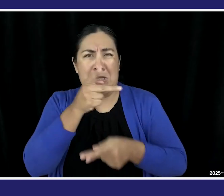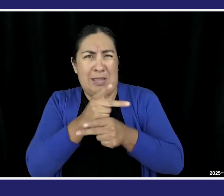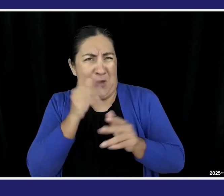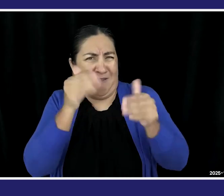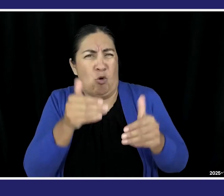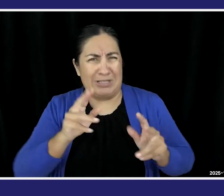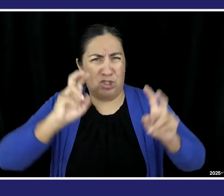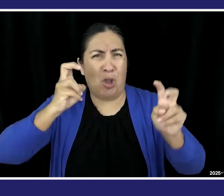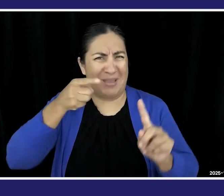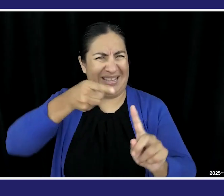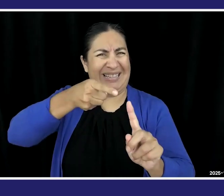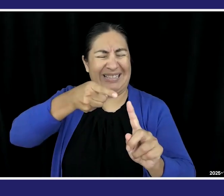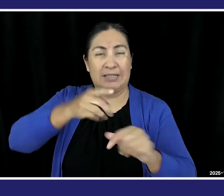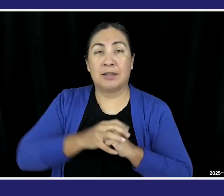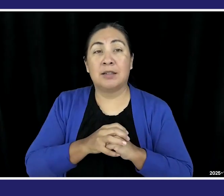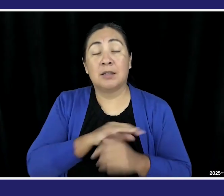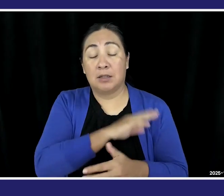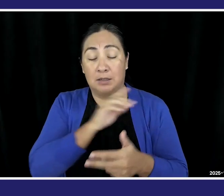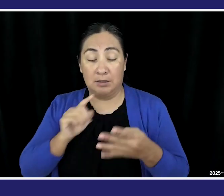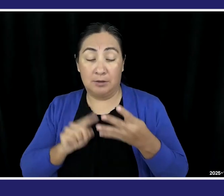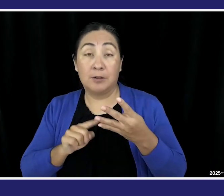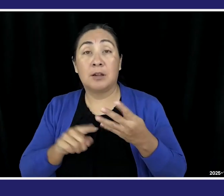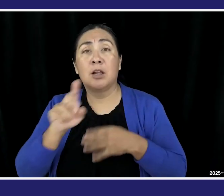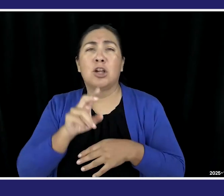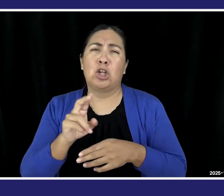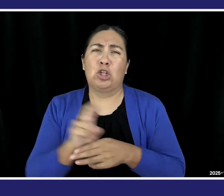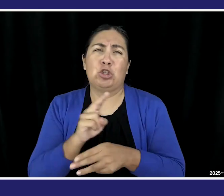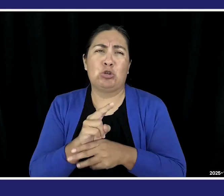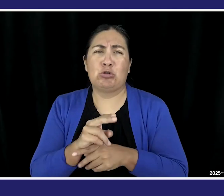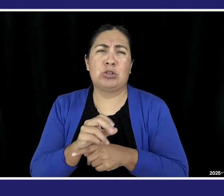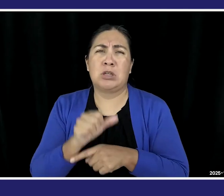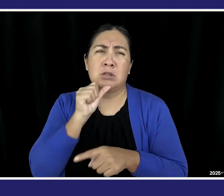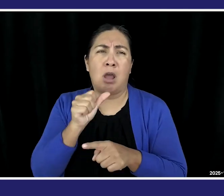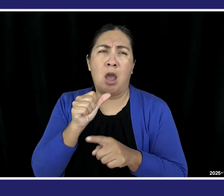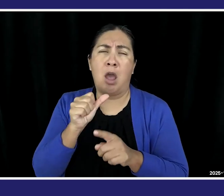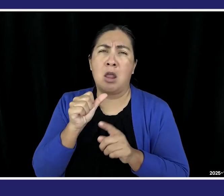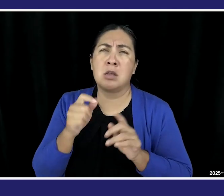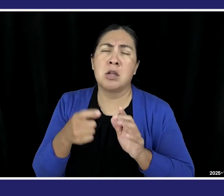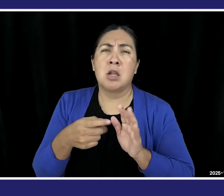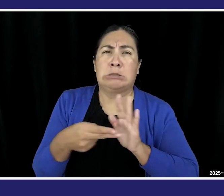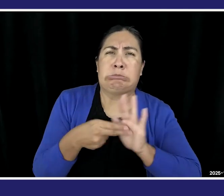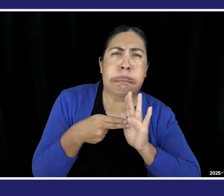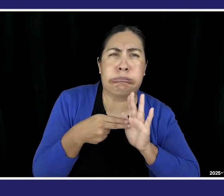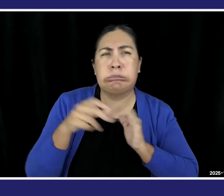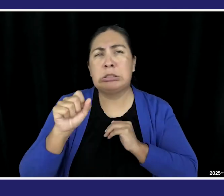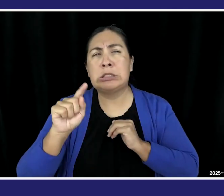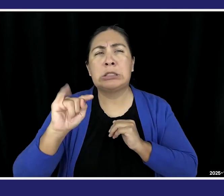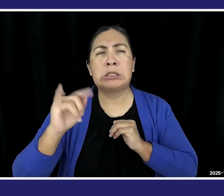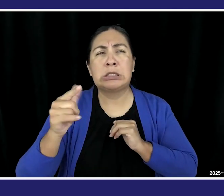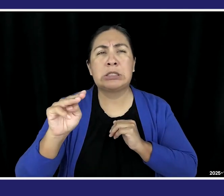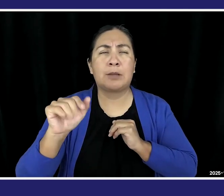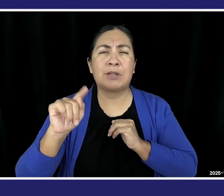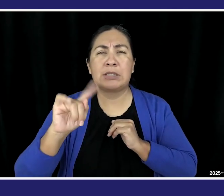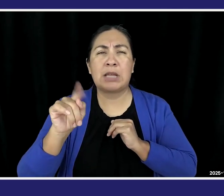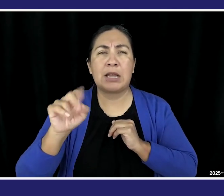hand. Use non-stigmatizing language when you're speaking. Focus on people first rather than labels. Avoid stereotypes